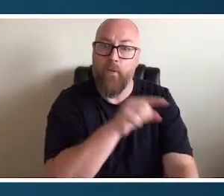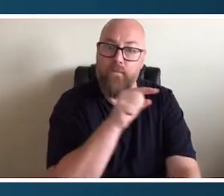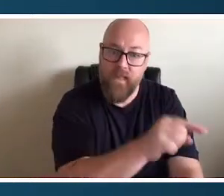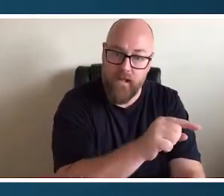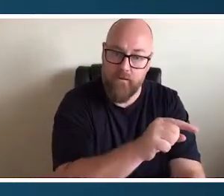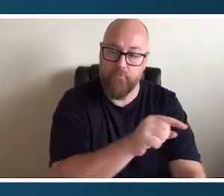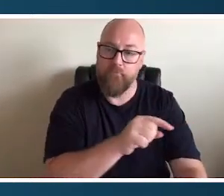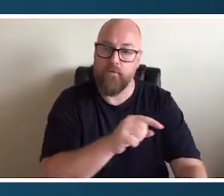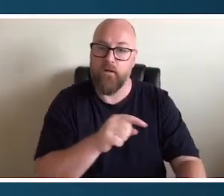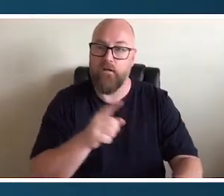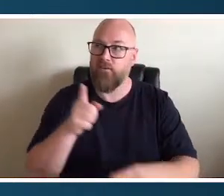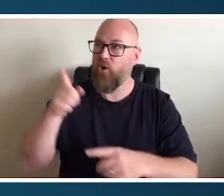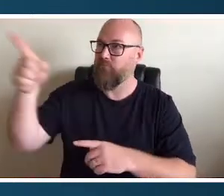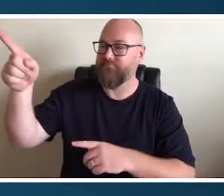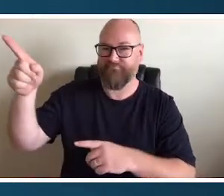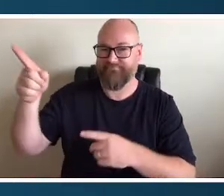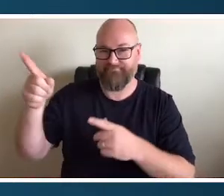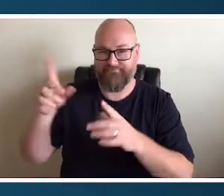delivered.